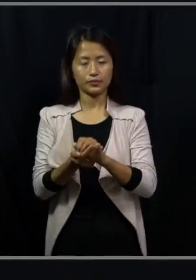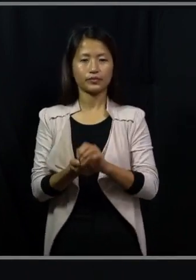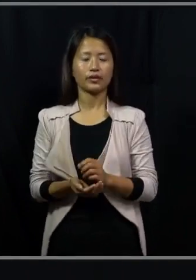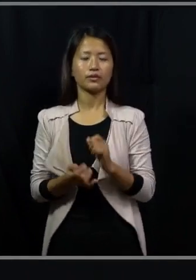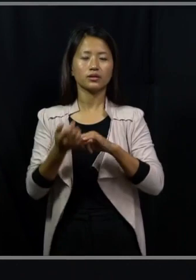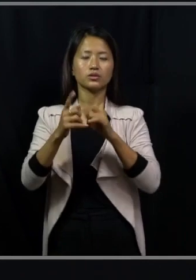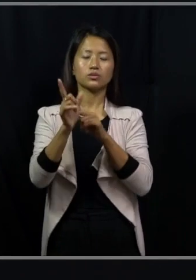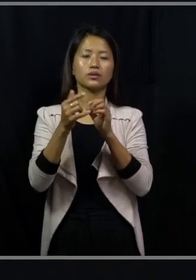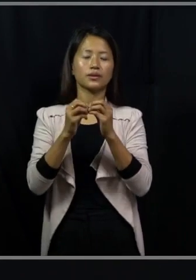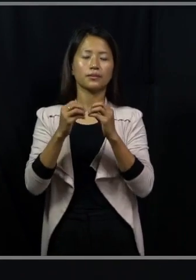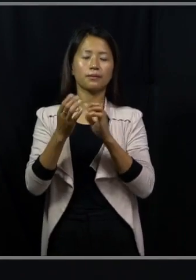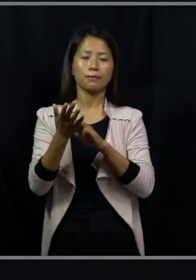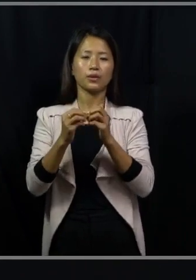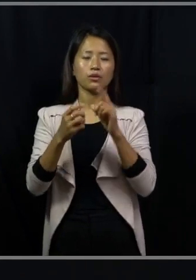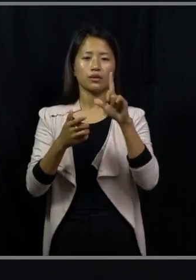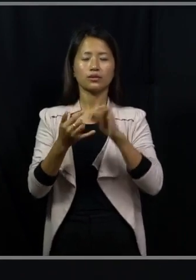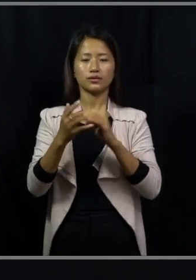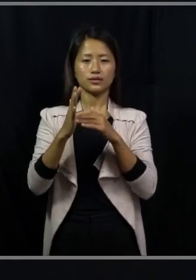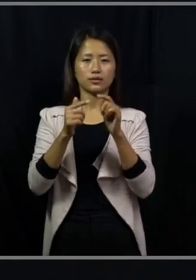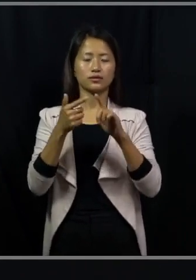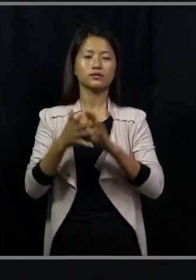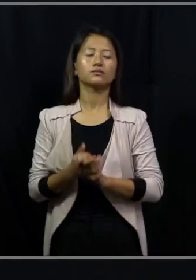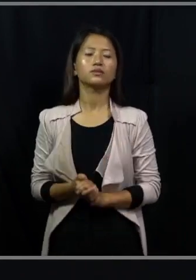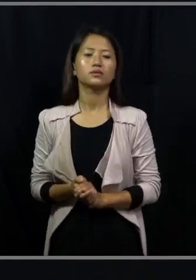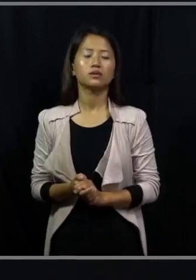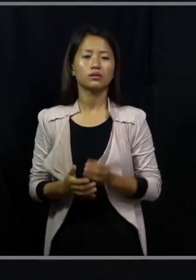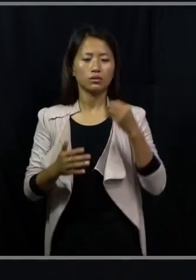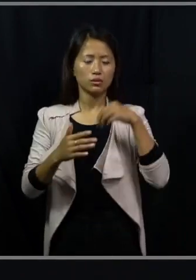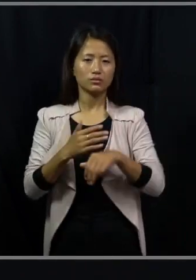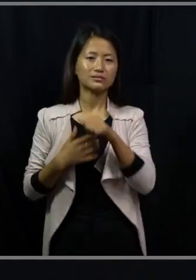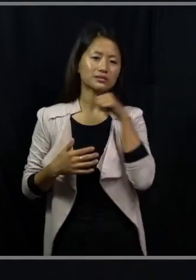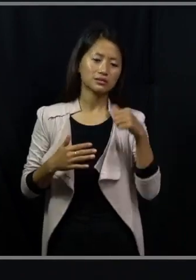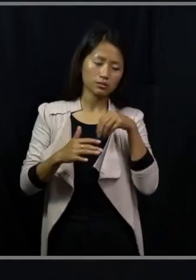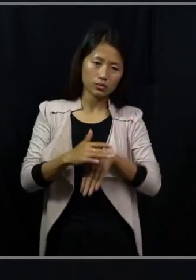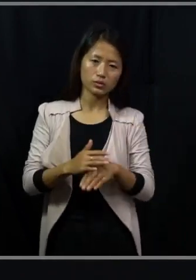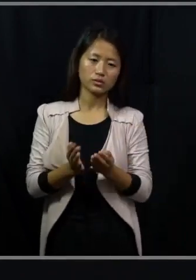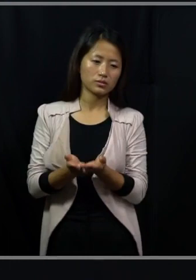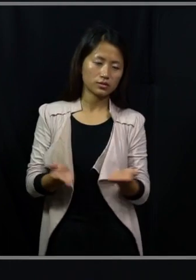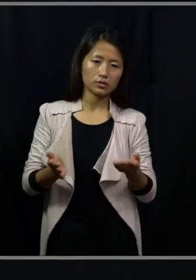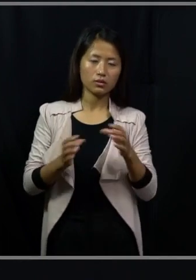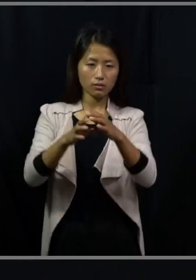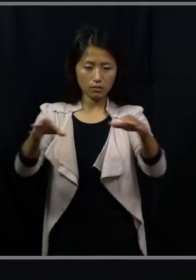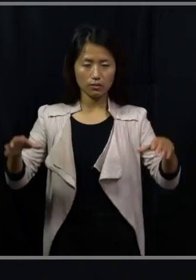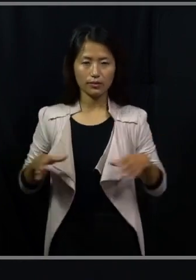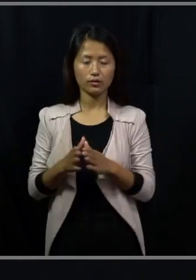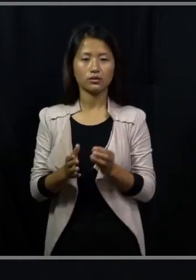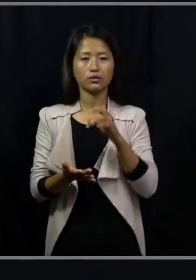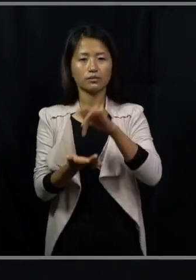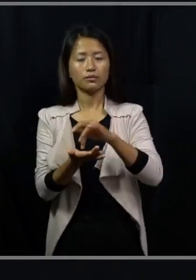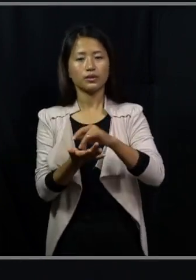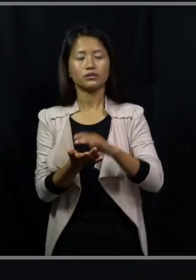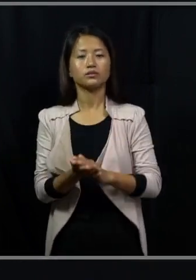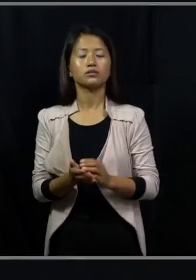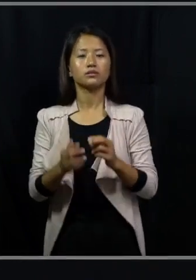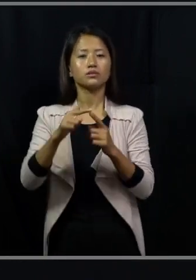symbolized. And also the people who were buried in Tepe Gawra were either placed in a